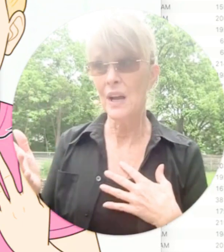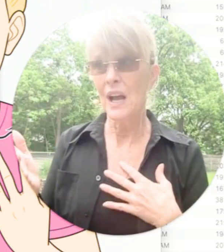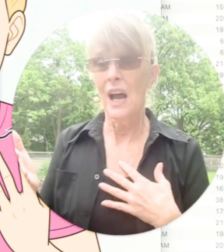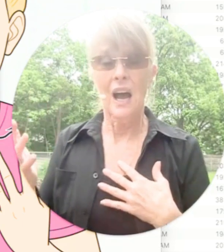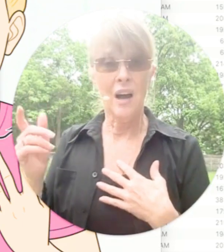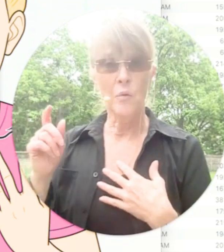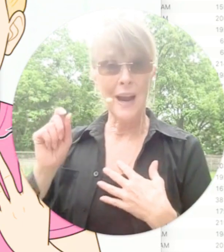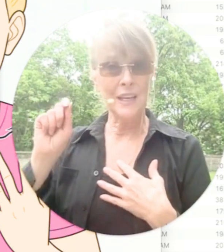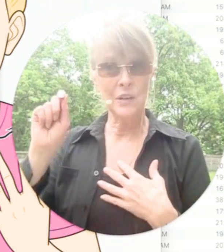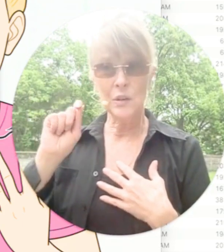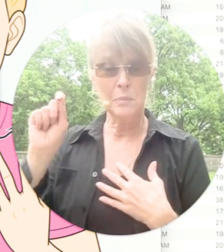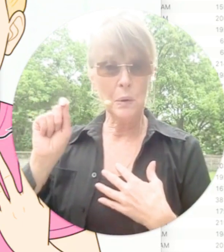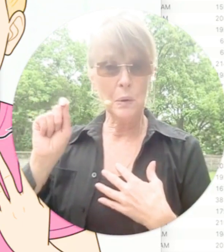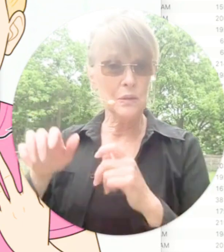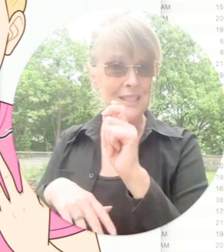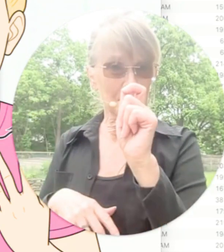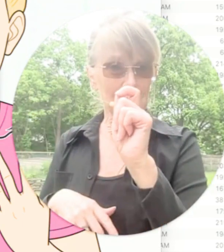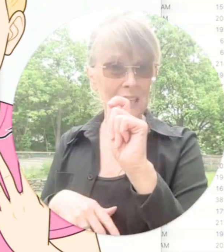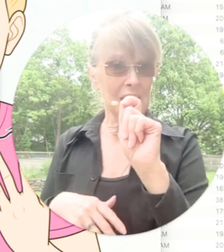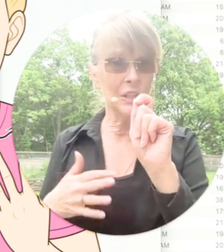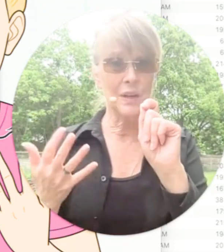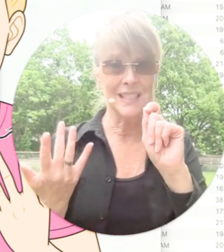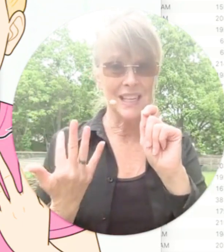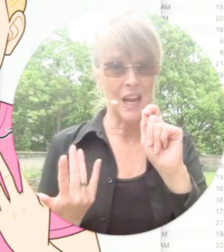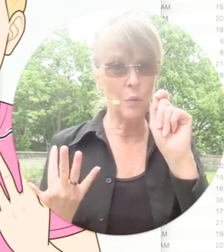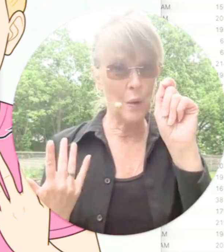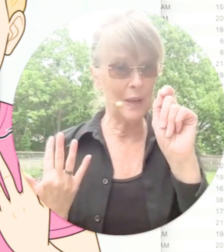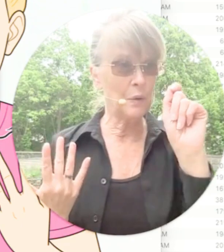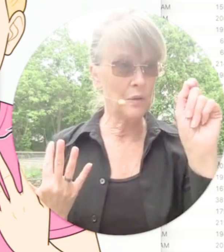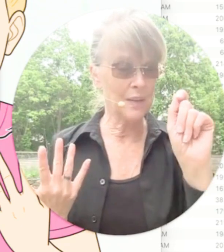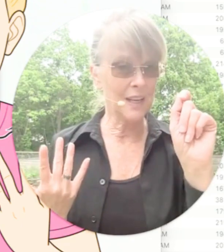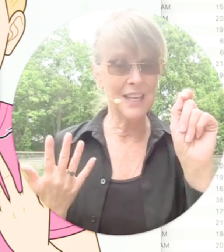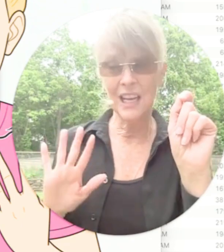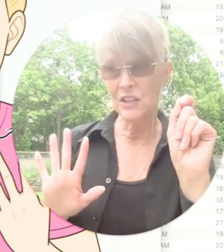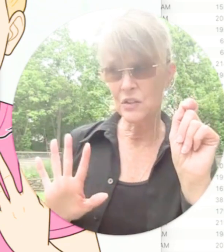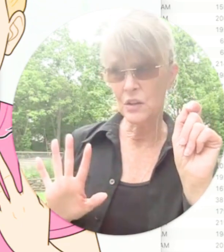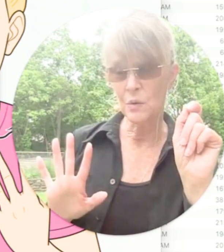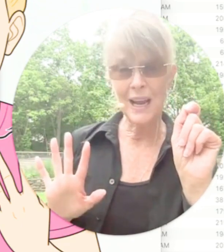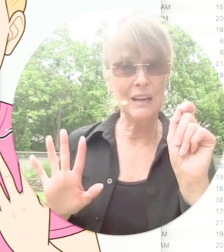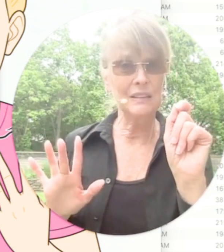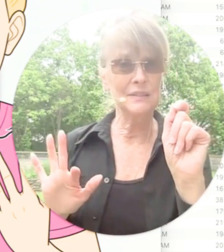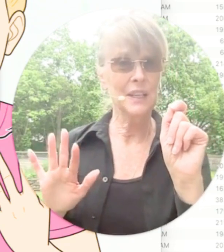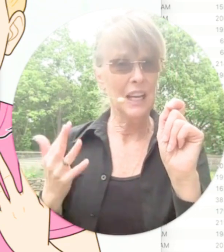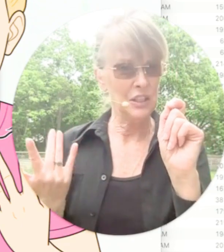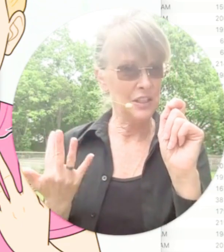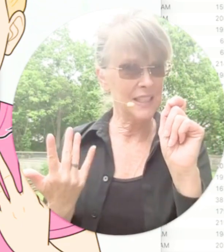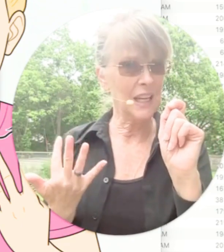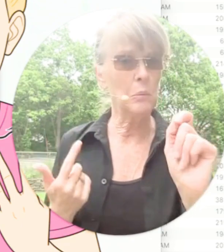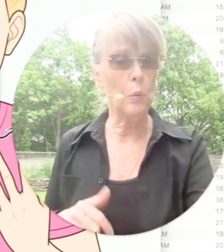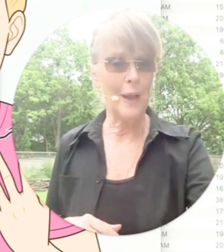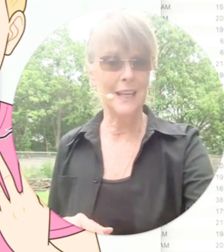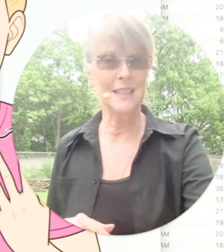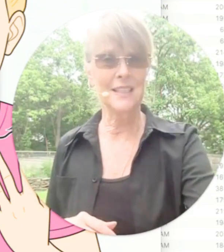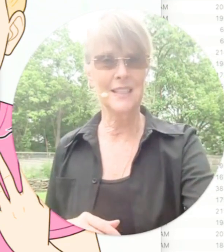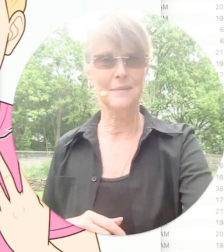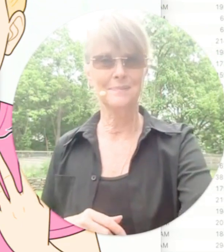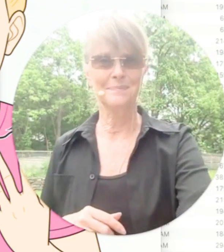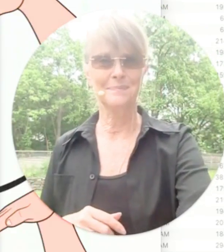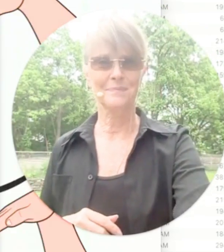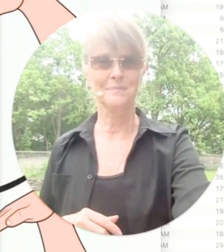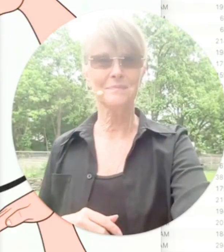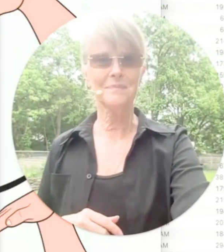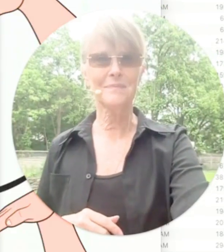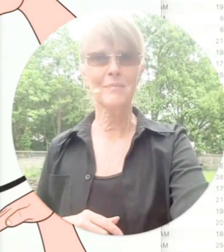you're writing on the board or something, you can sign wait with your left hand. You turn around, you just tell them wait.